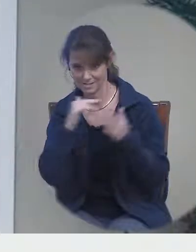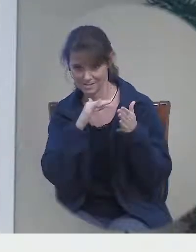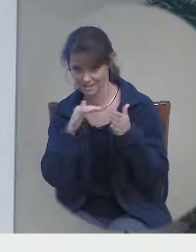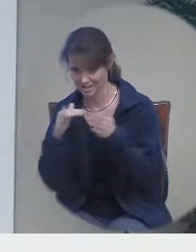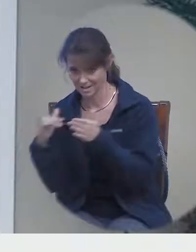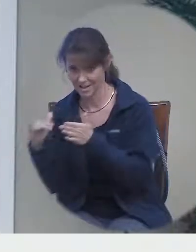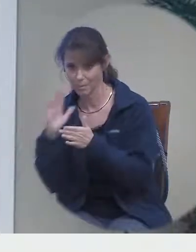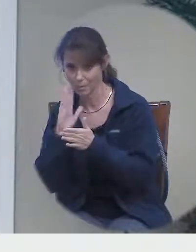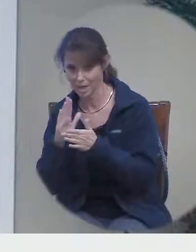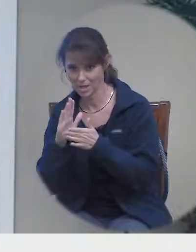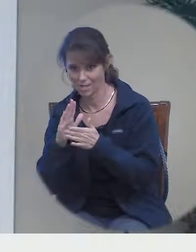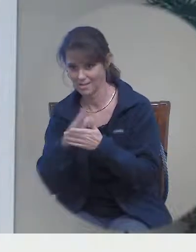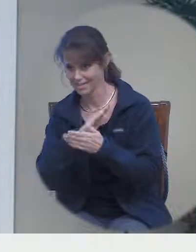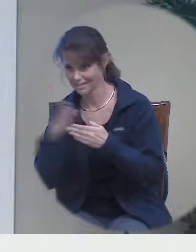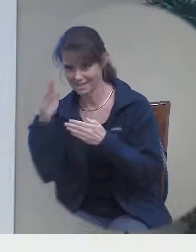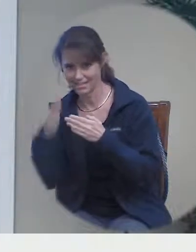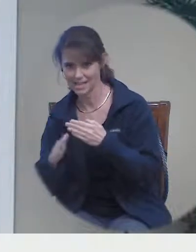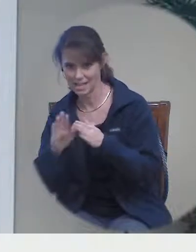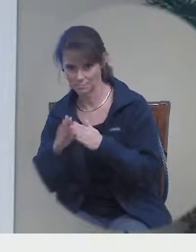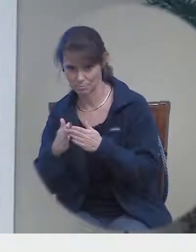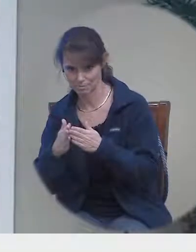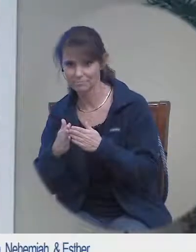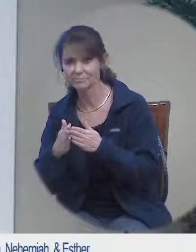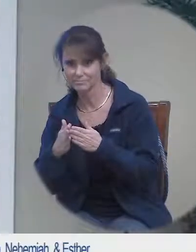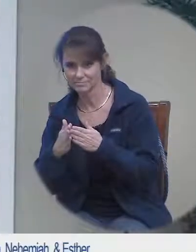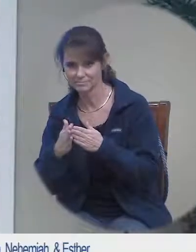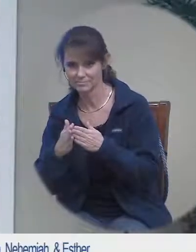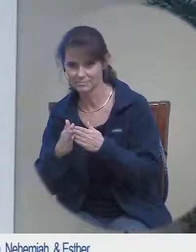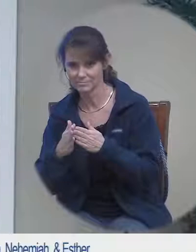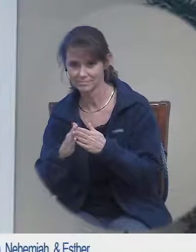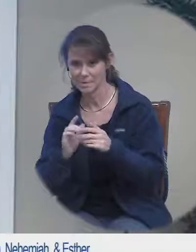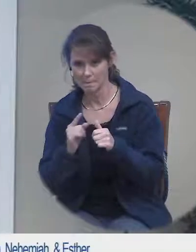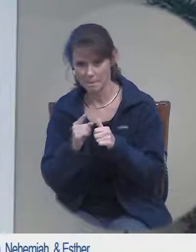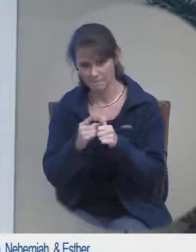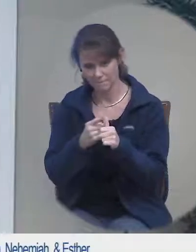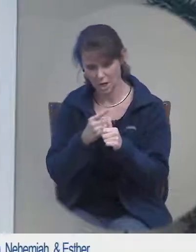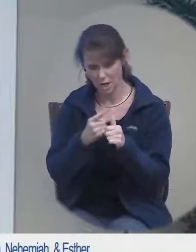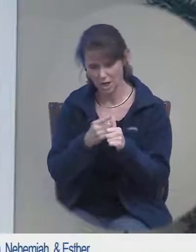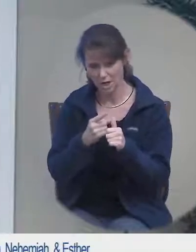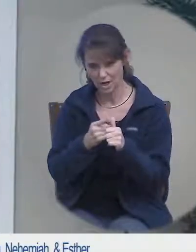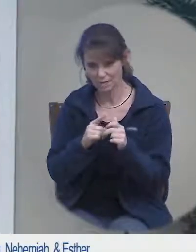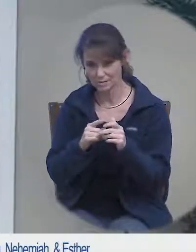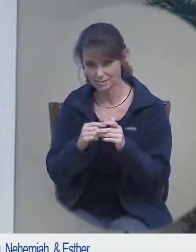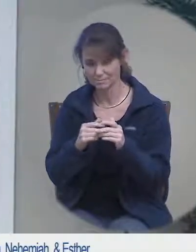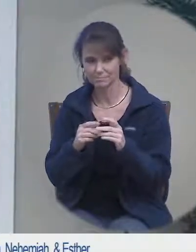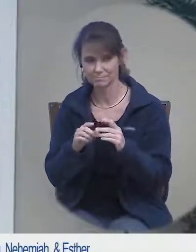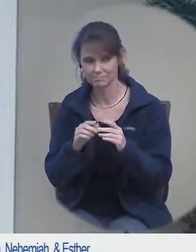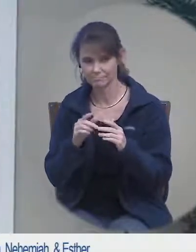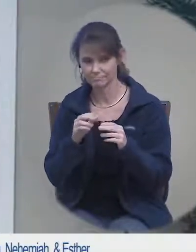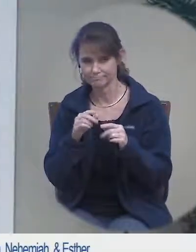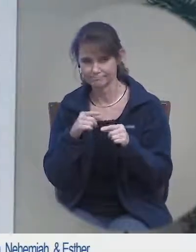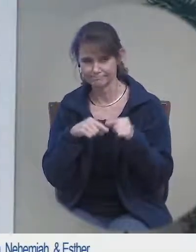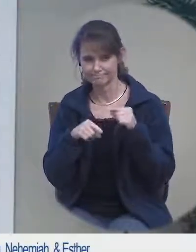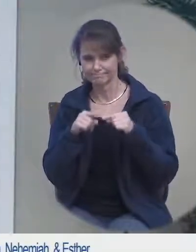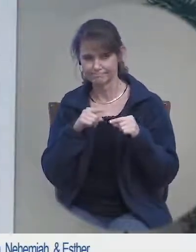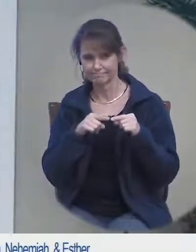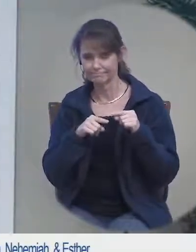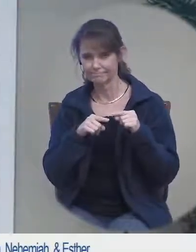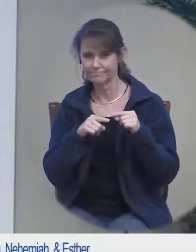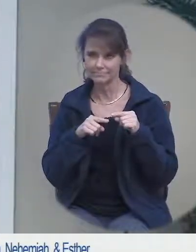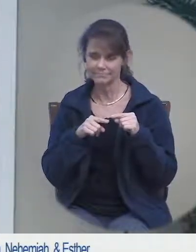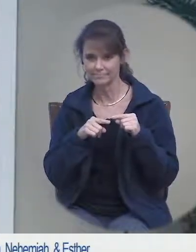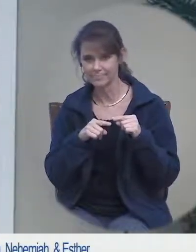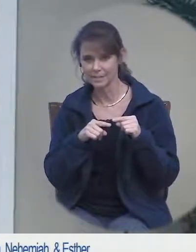Nehemiah. But before we get into the text itself, I want to take just a few moments and look at something that is